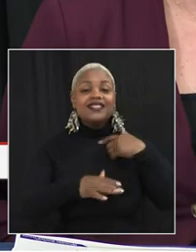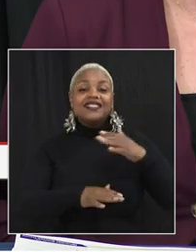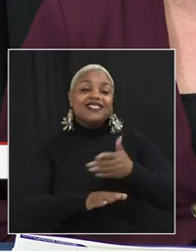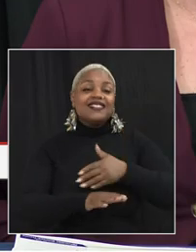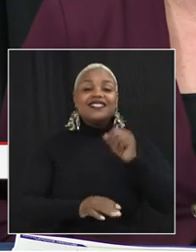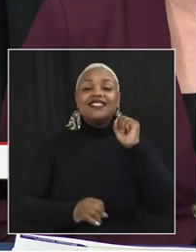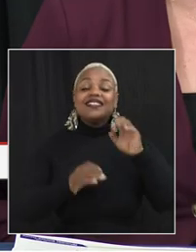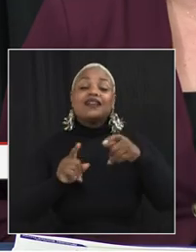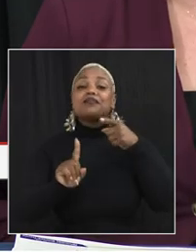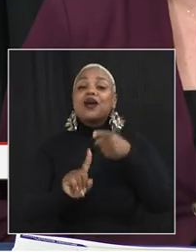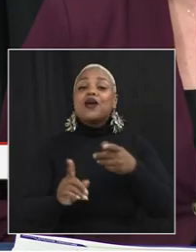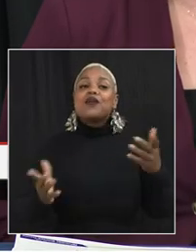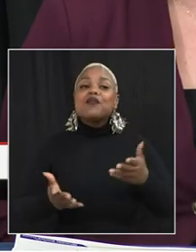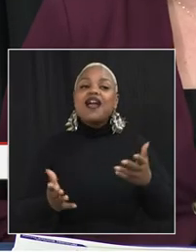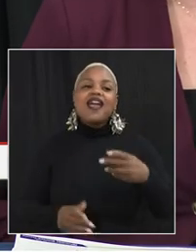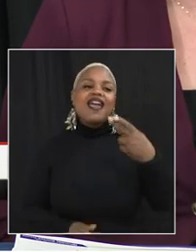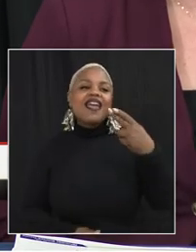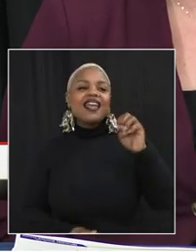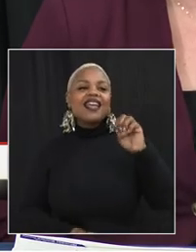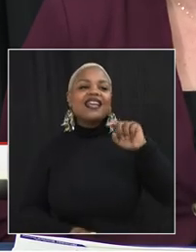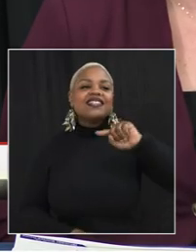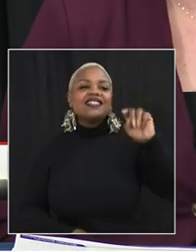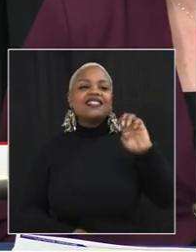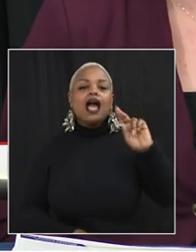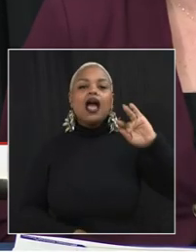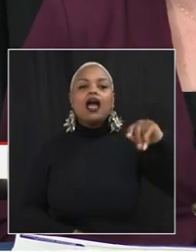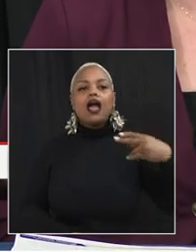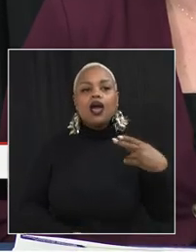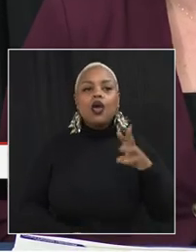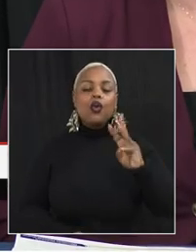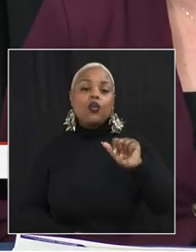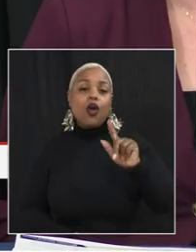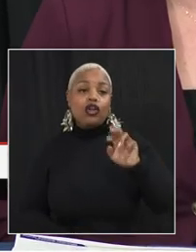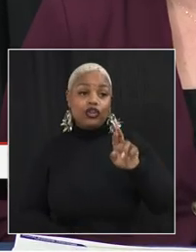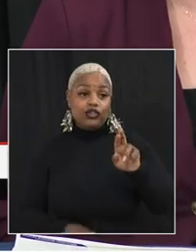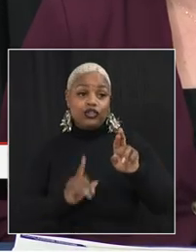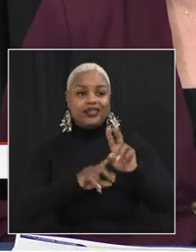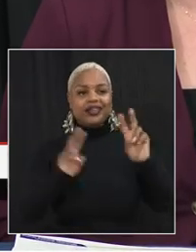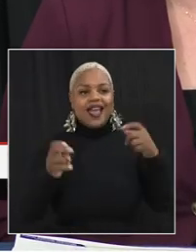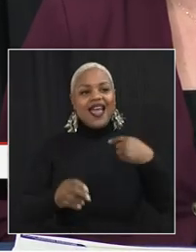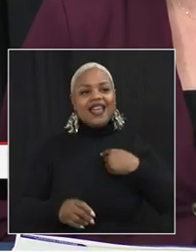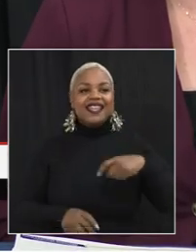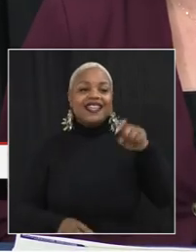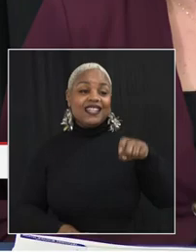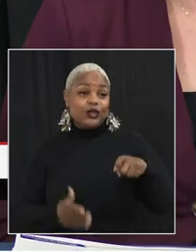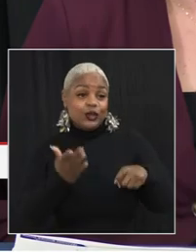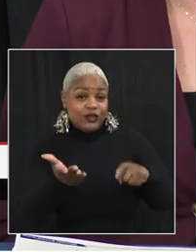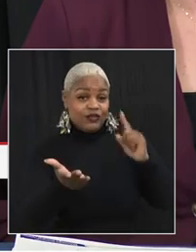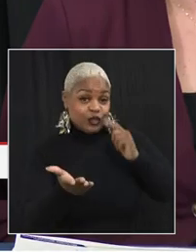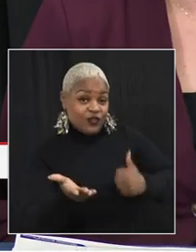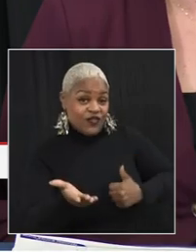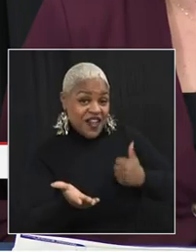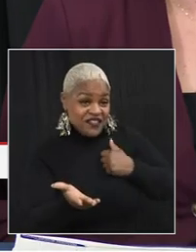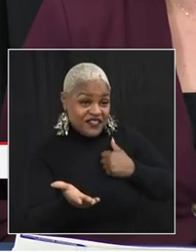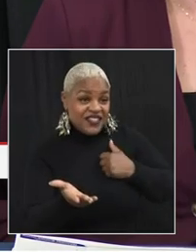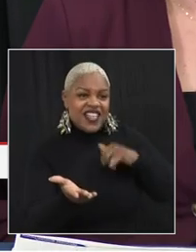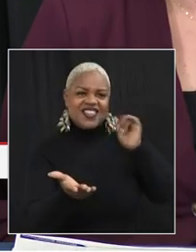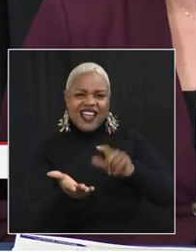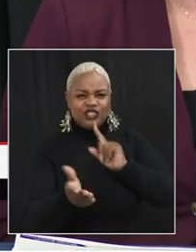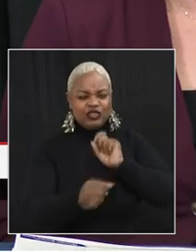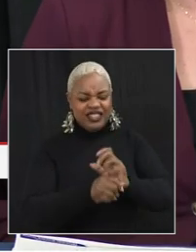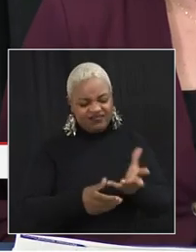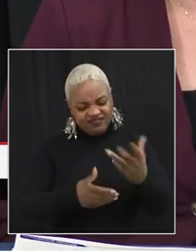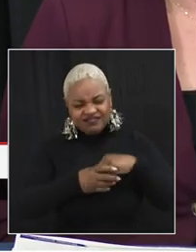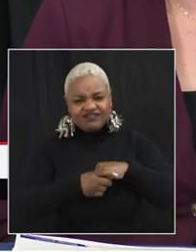Hezekiah Walker's I Need You to Survive, because its message resonated deeply. Today it's about the